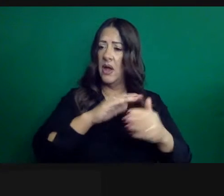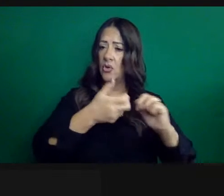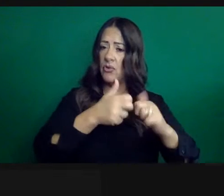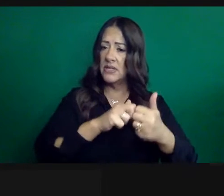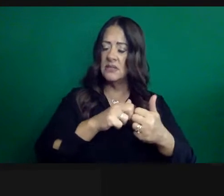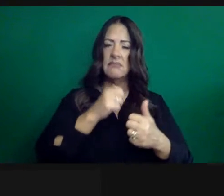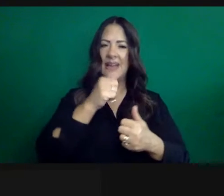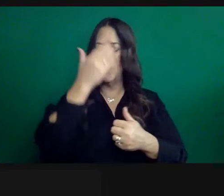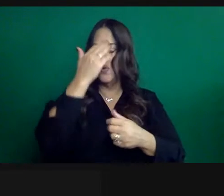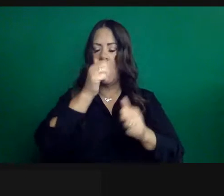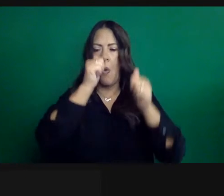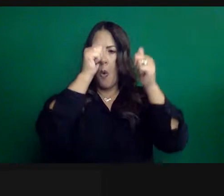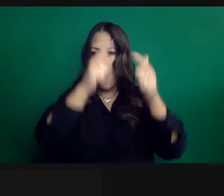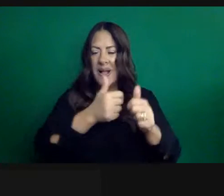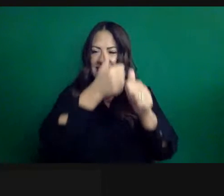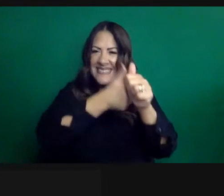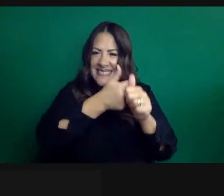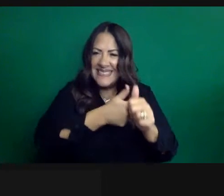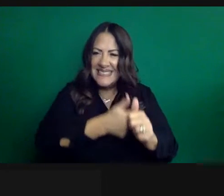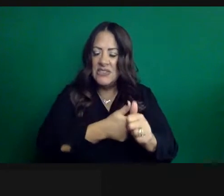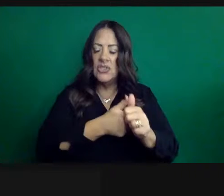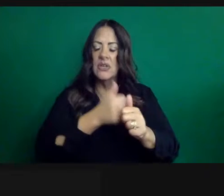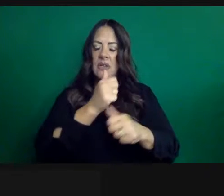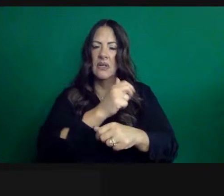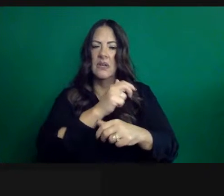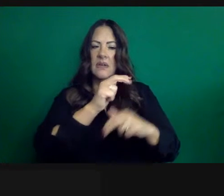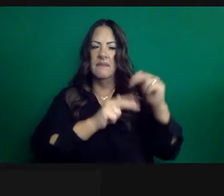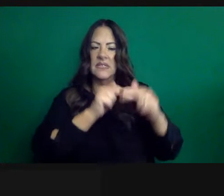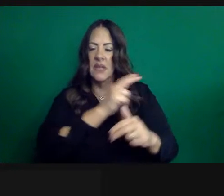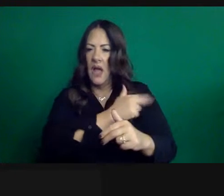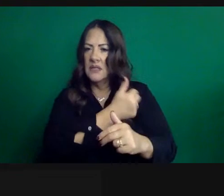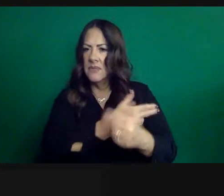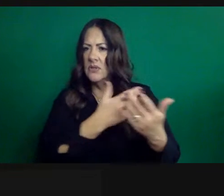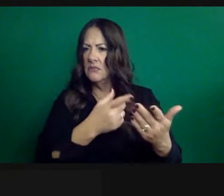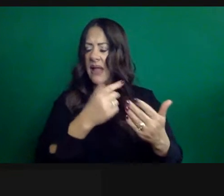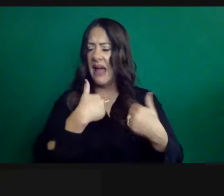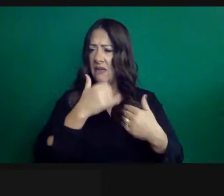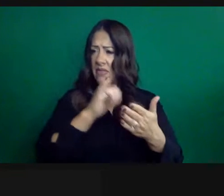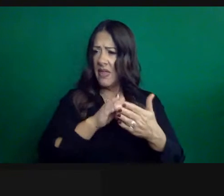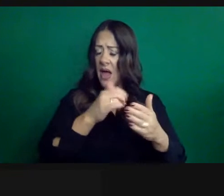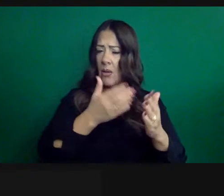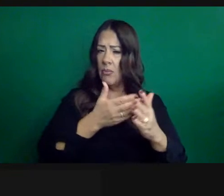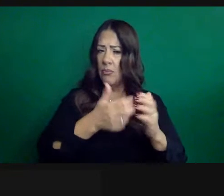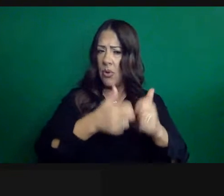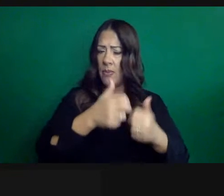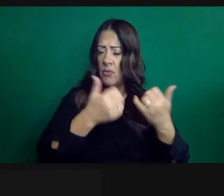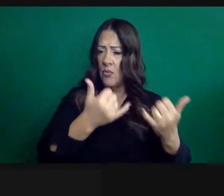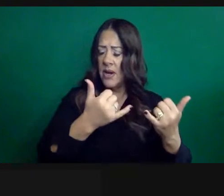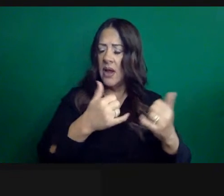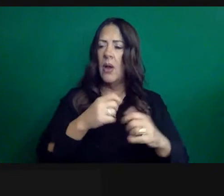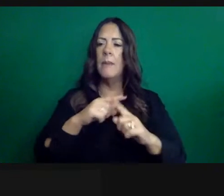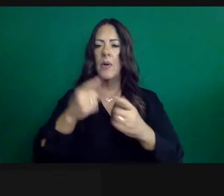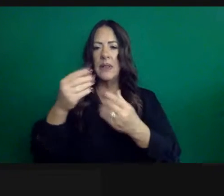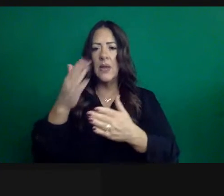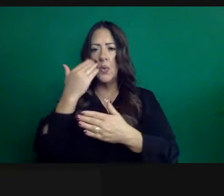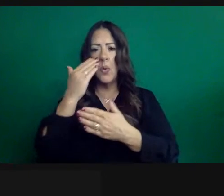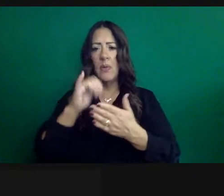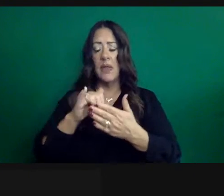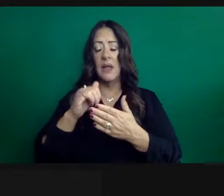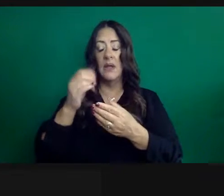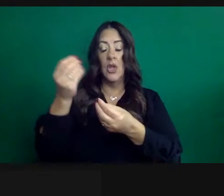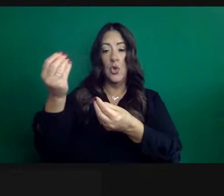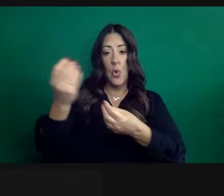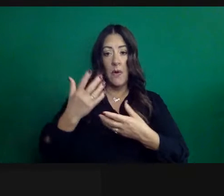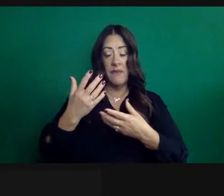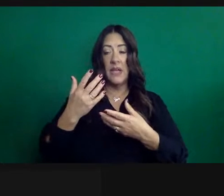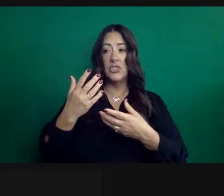every facility that has let us know that. We do ask that at the same time that the notification is made